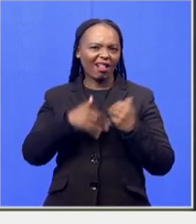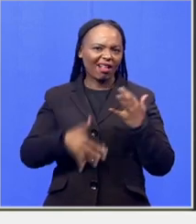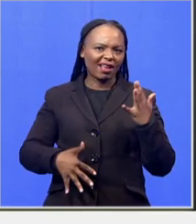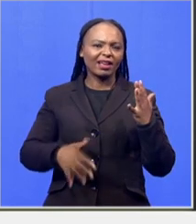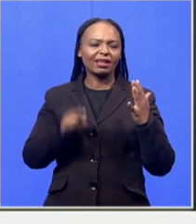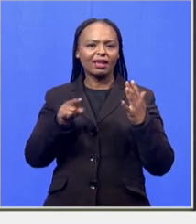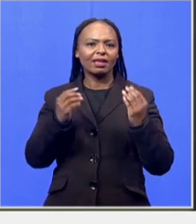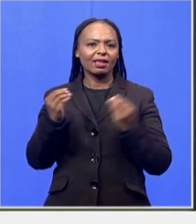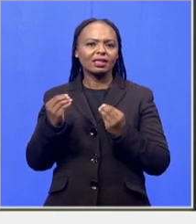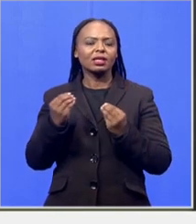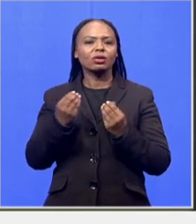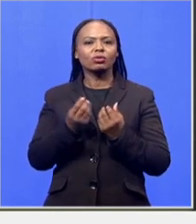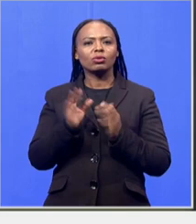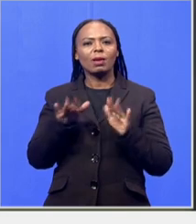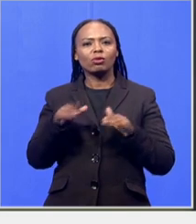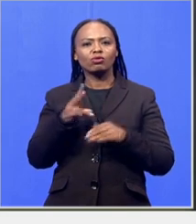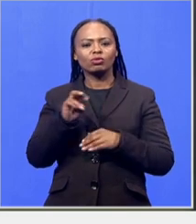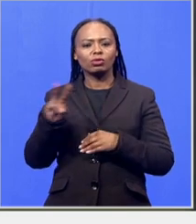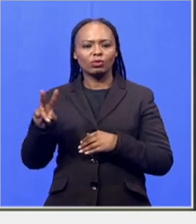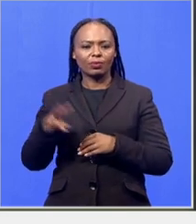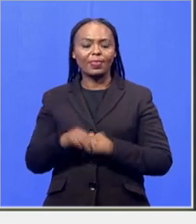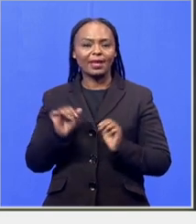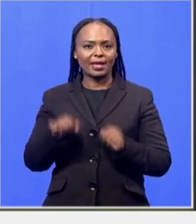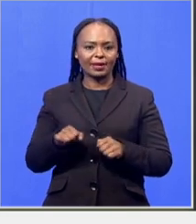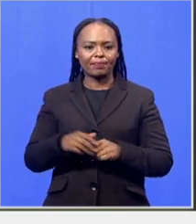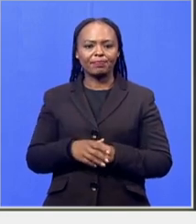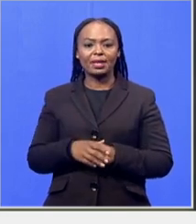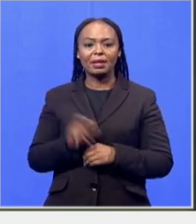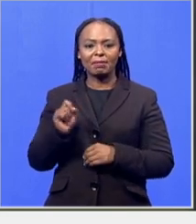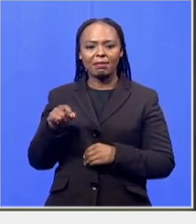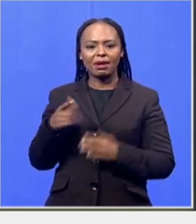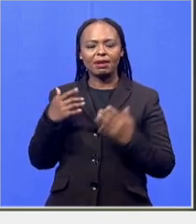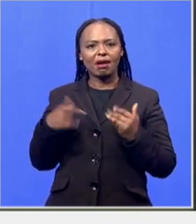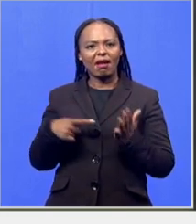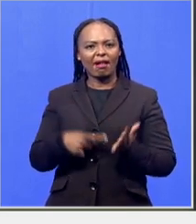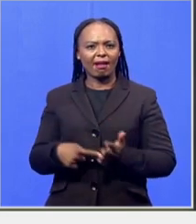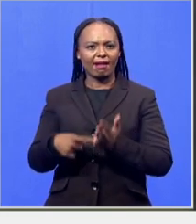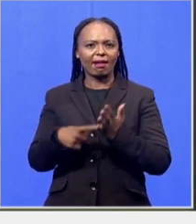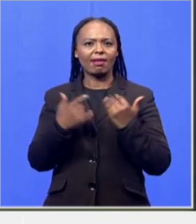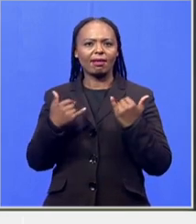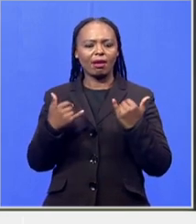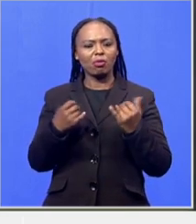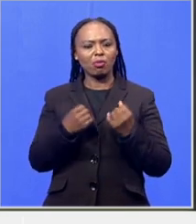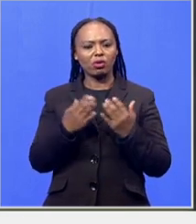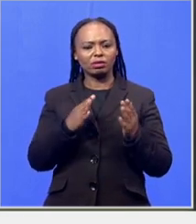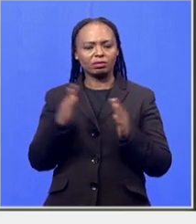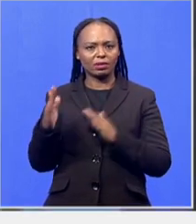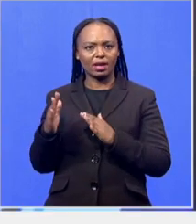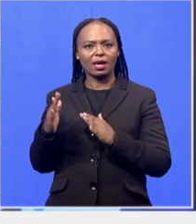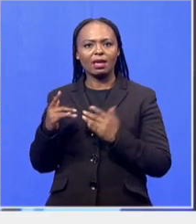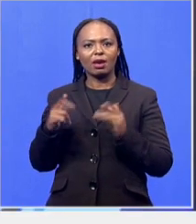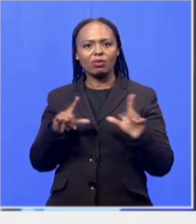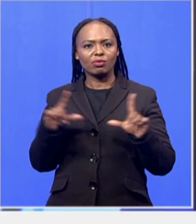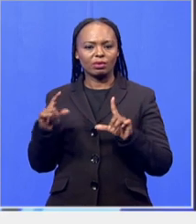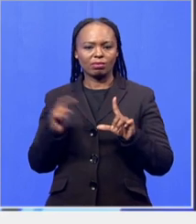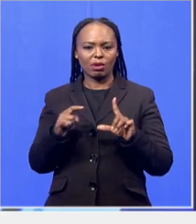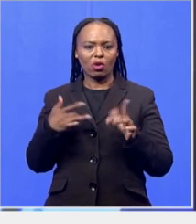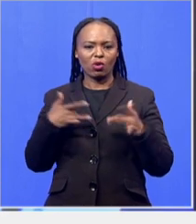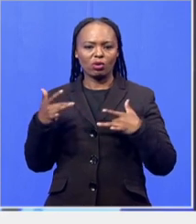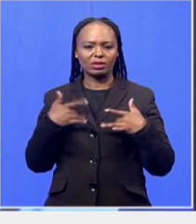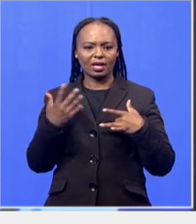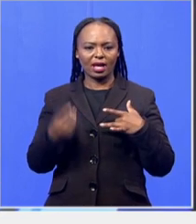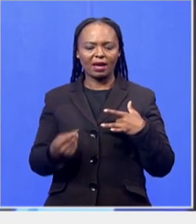April 2022. You are correct there. And as those discussions taking place, as we move to the another slide there, he then expressed concerns to simply